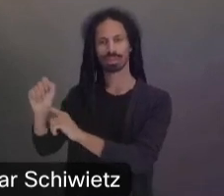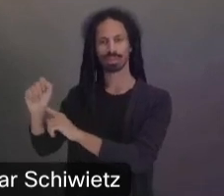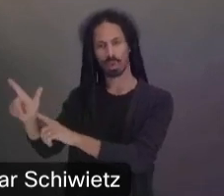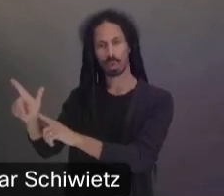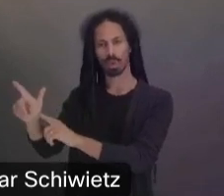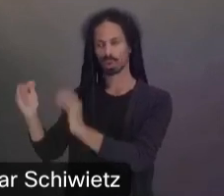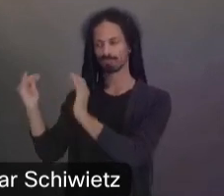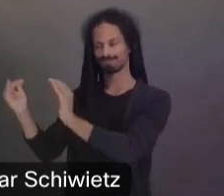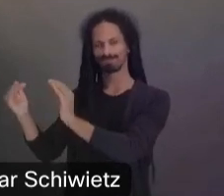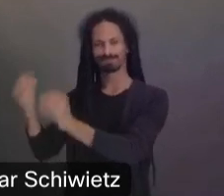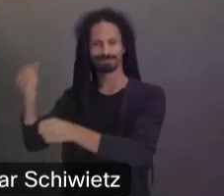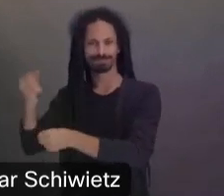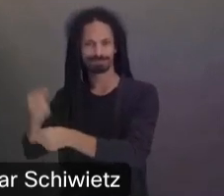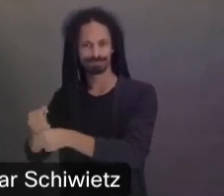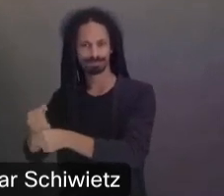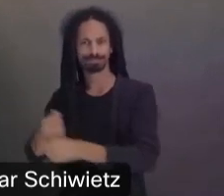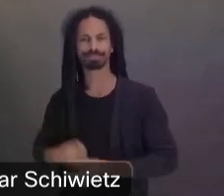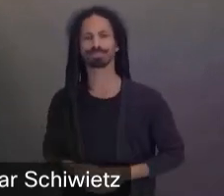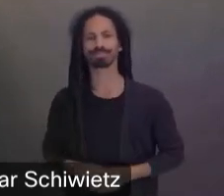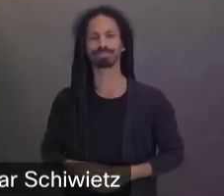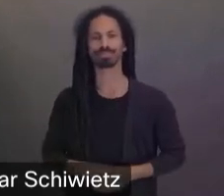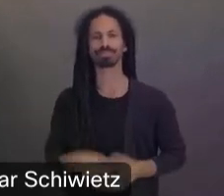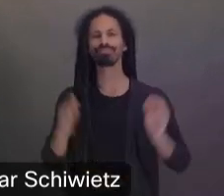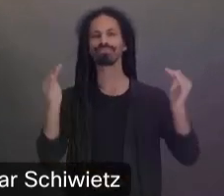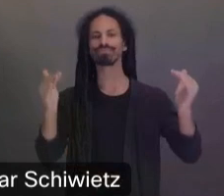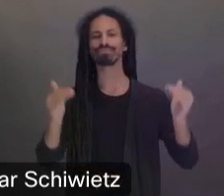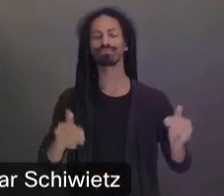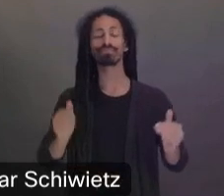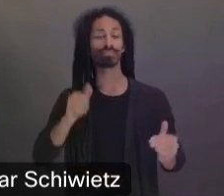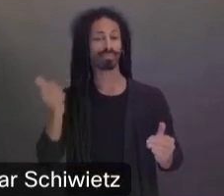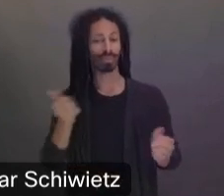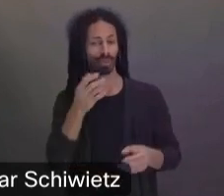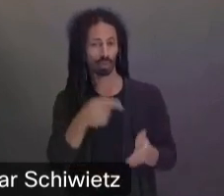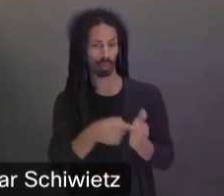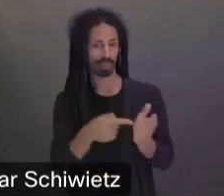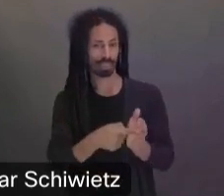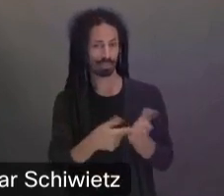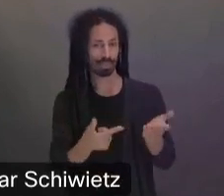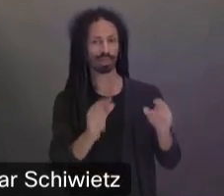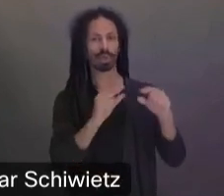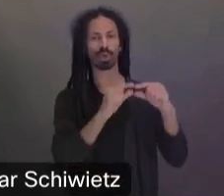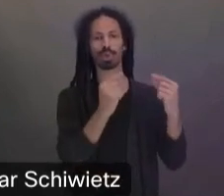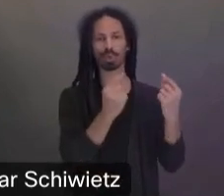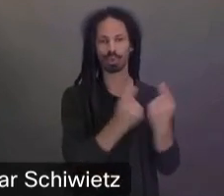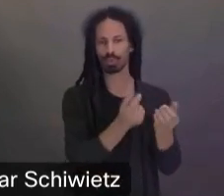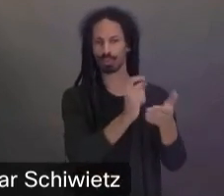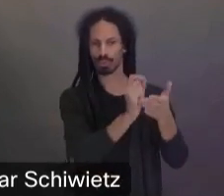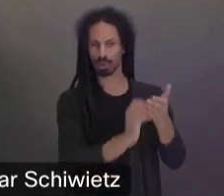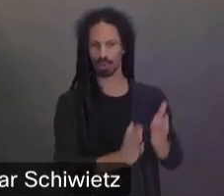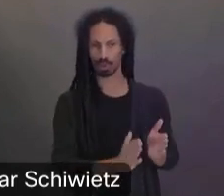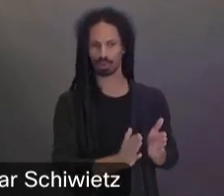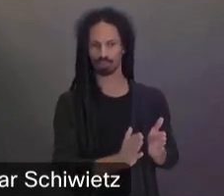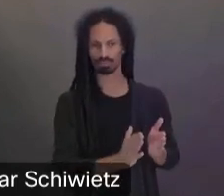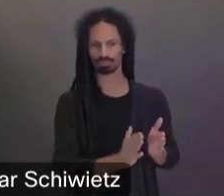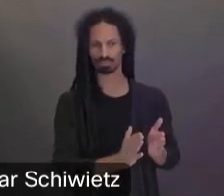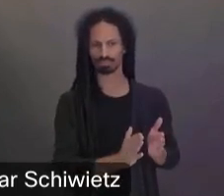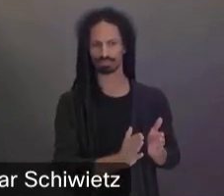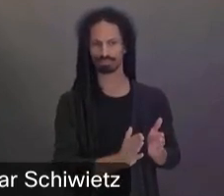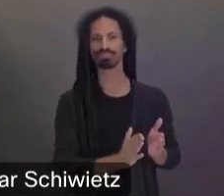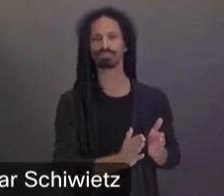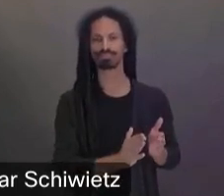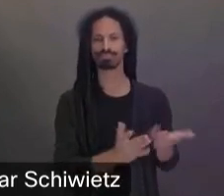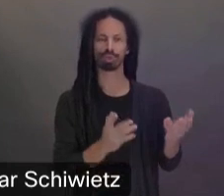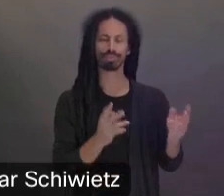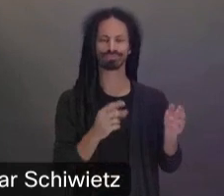Another example is with the group author that we have an example of over here. So National Institute